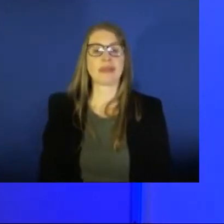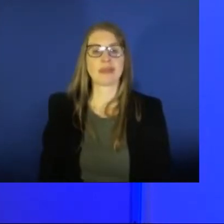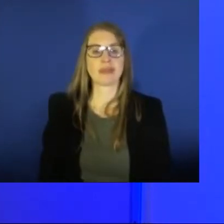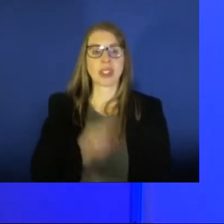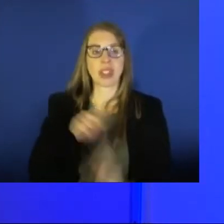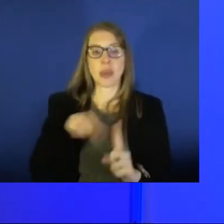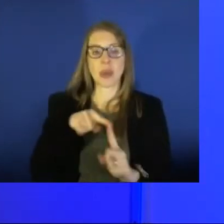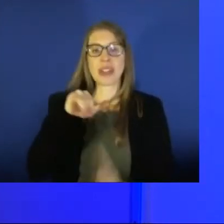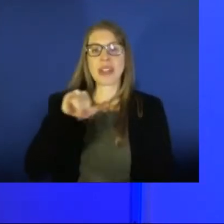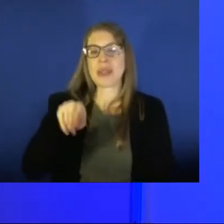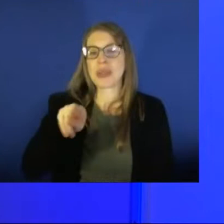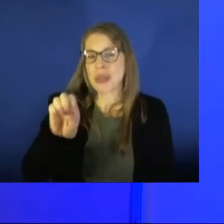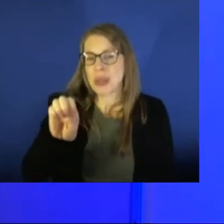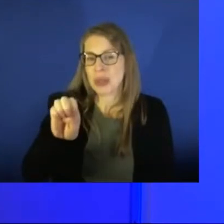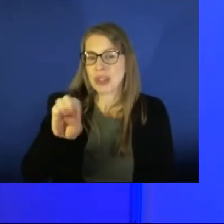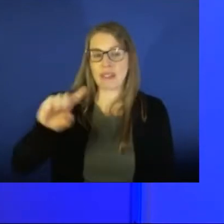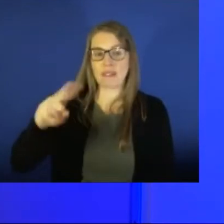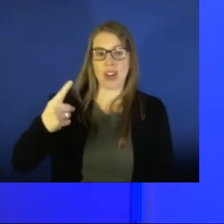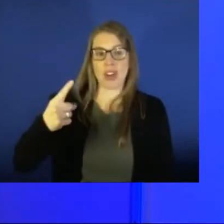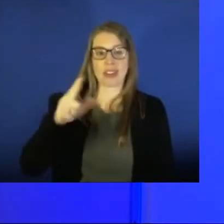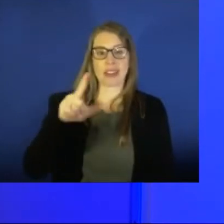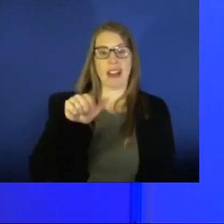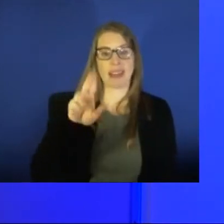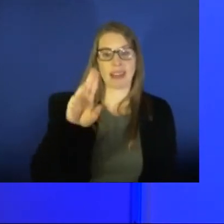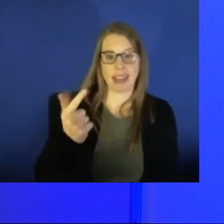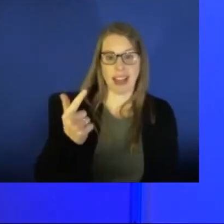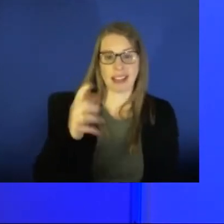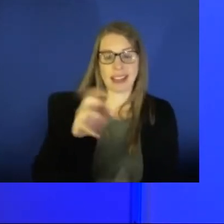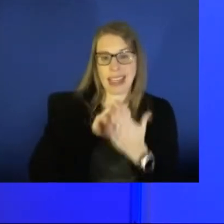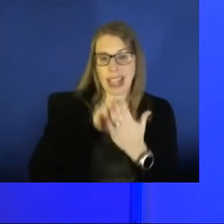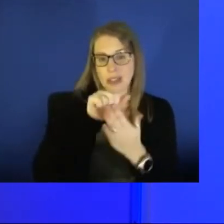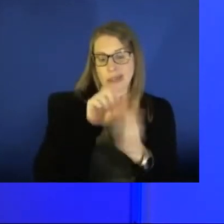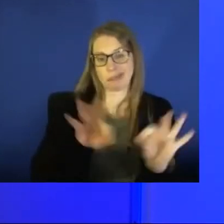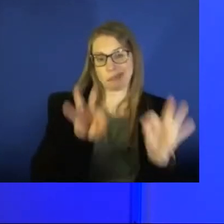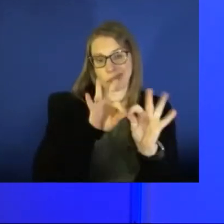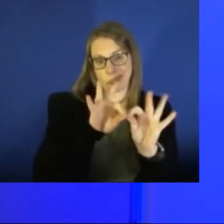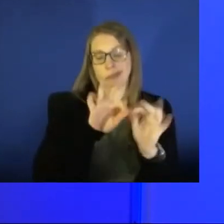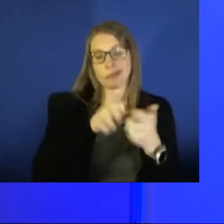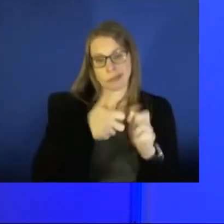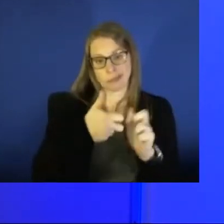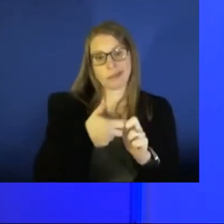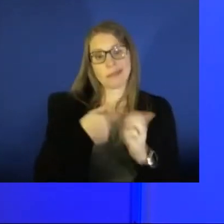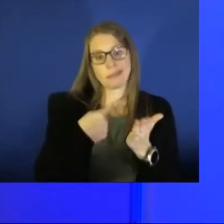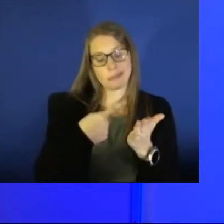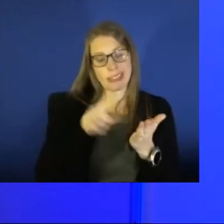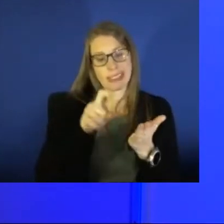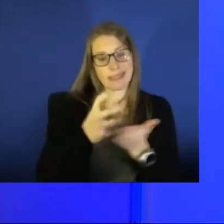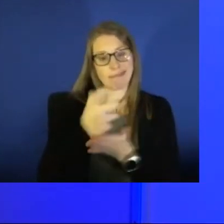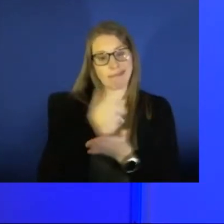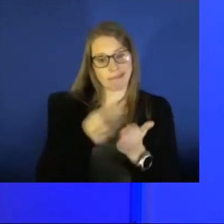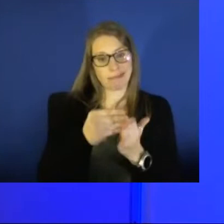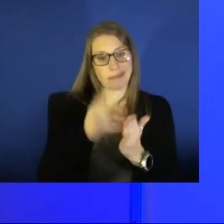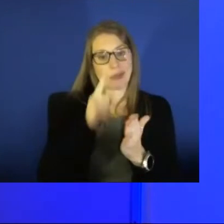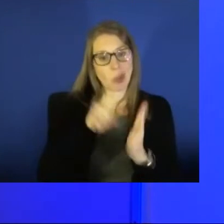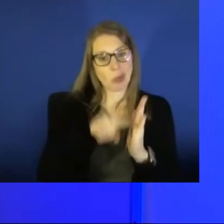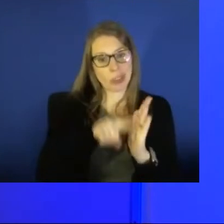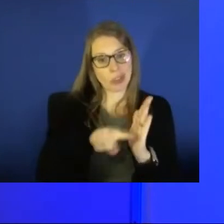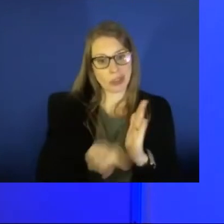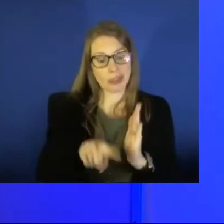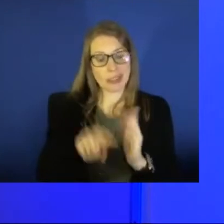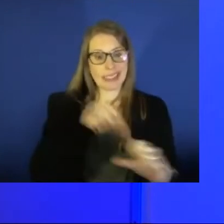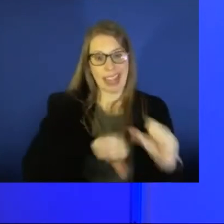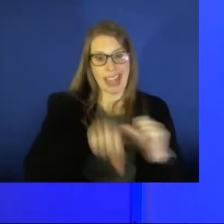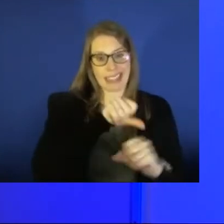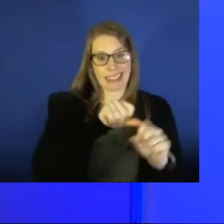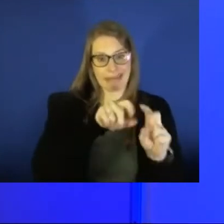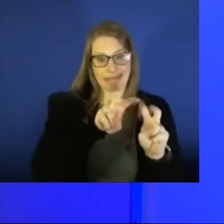But the first one is the lung cancer one, and it is an important issue. Again, we need to get more science to sort some of these